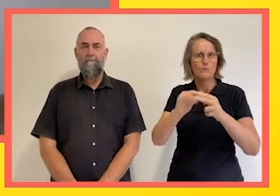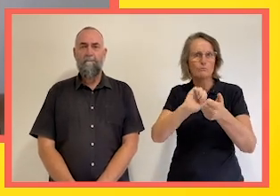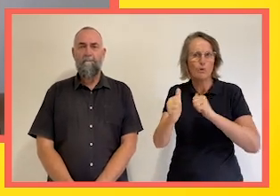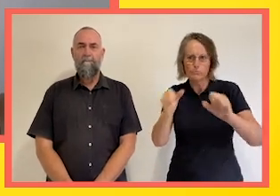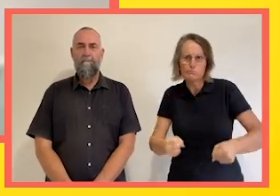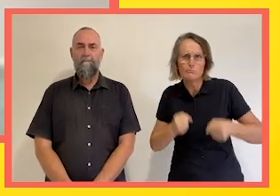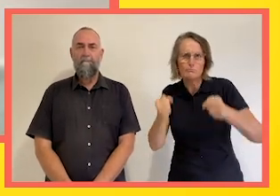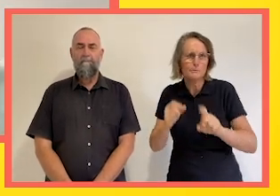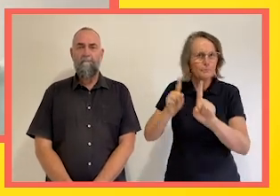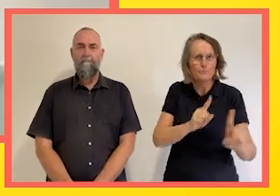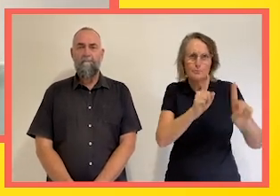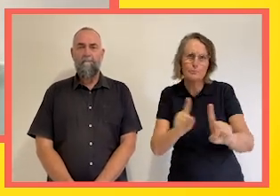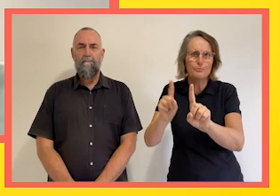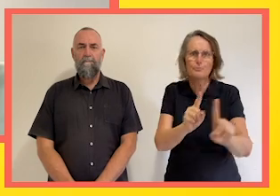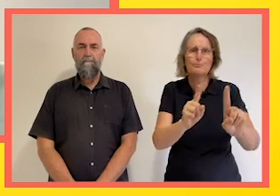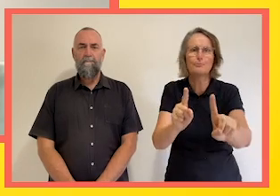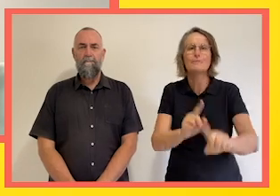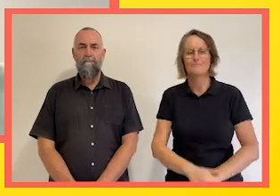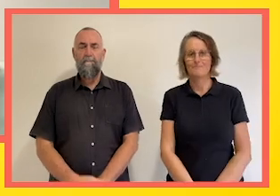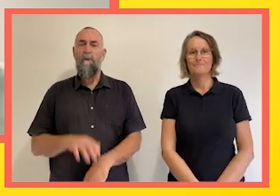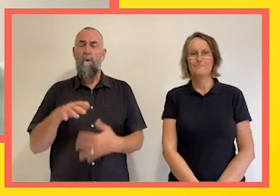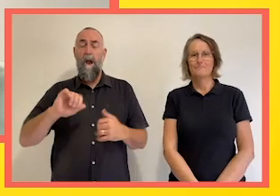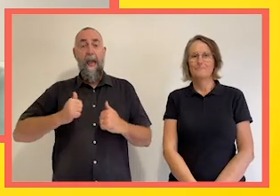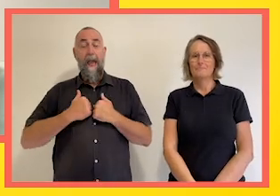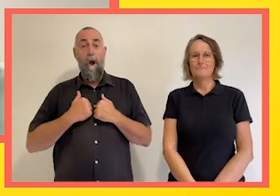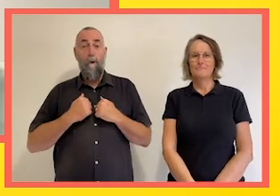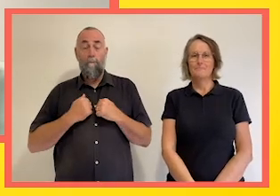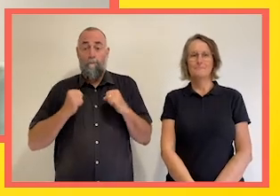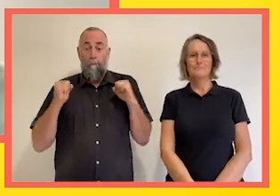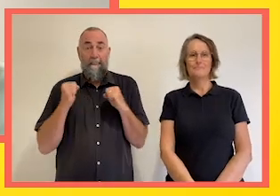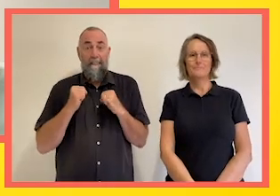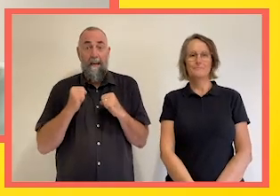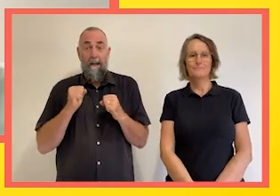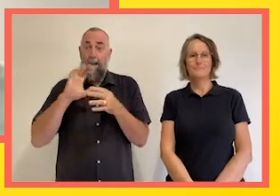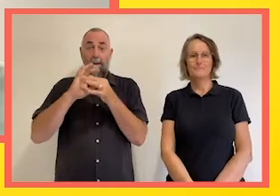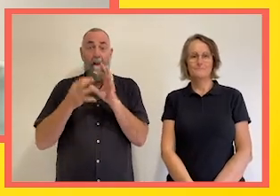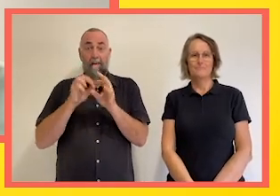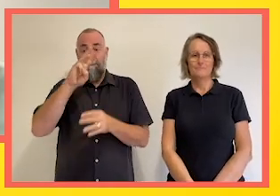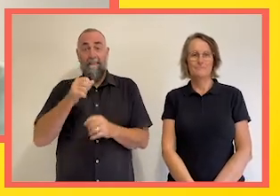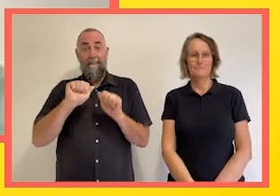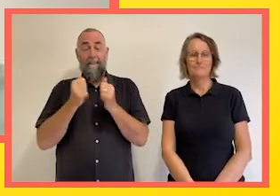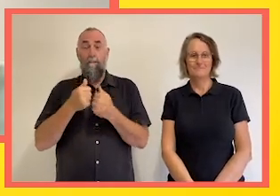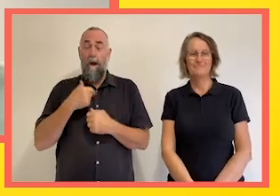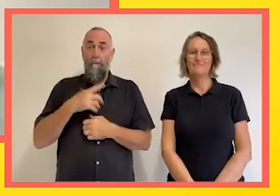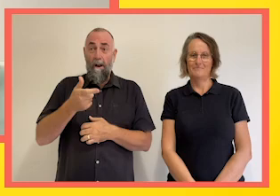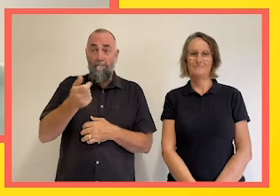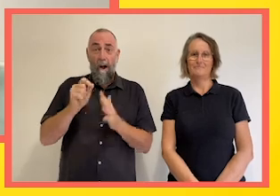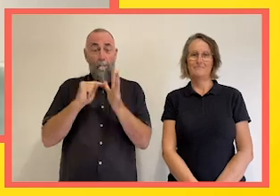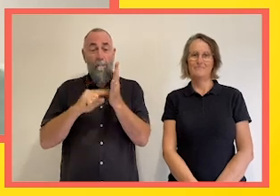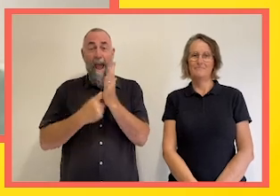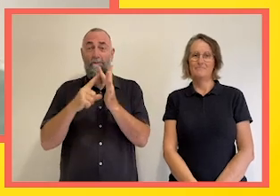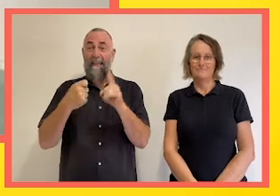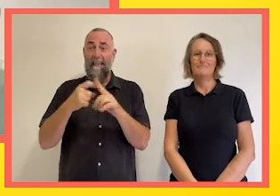there. Speaking of the greats, within our Winter Paralympic team, we have one of them right here. Patrick